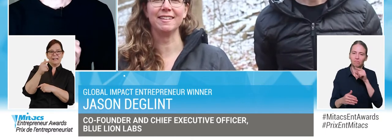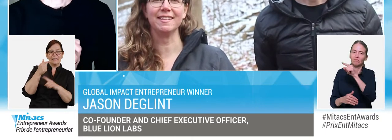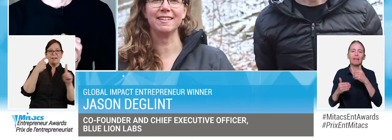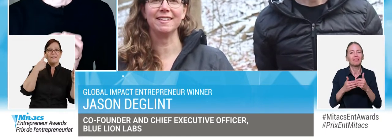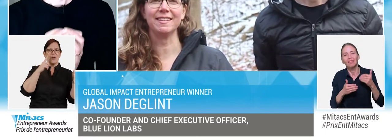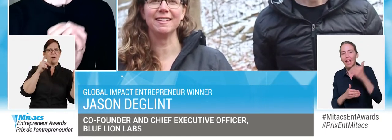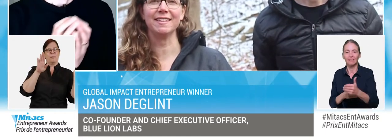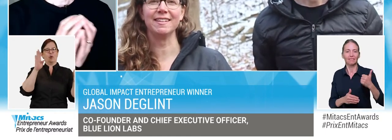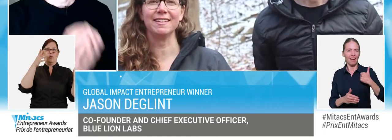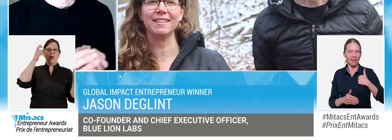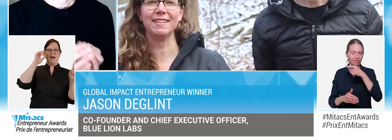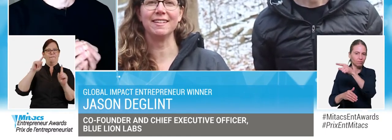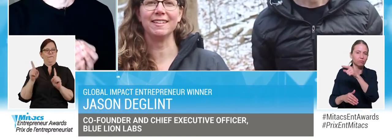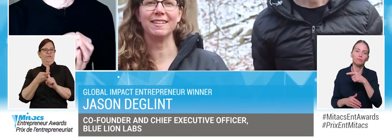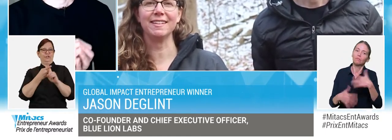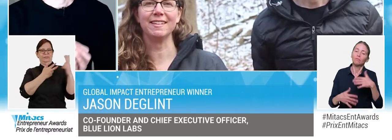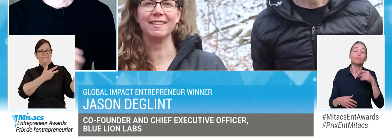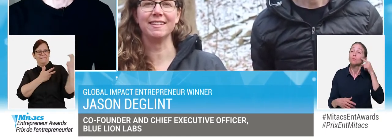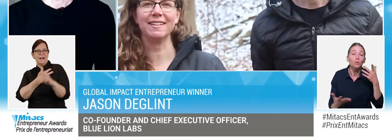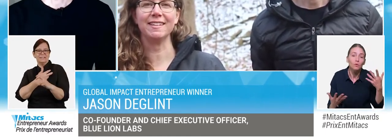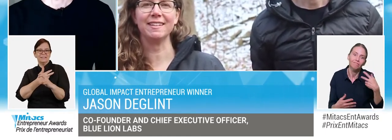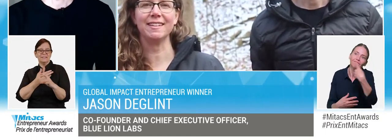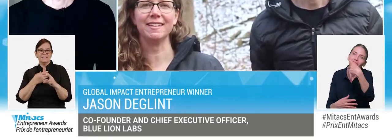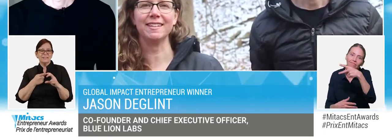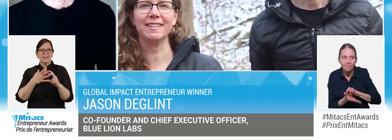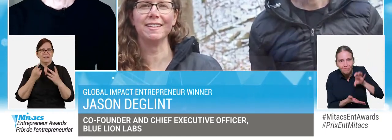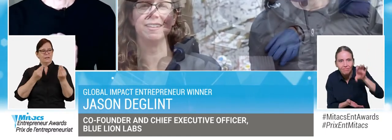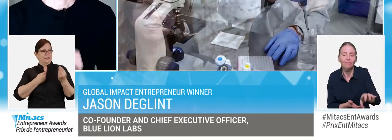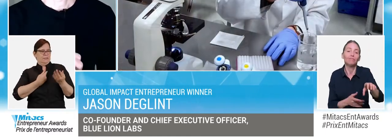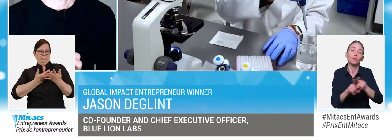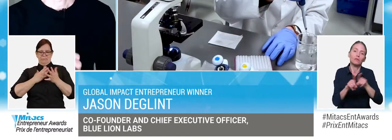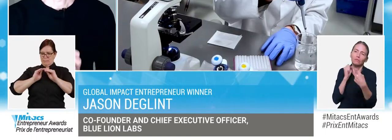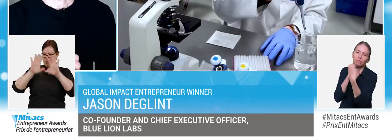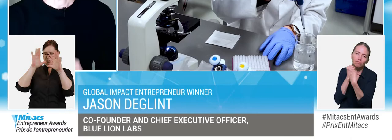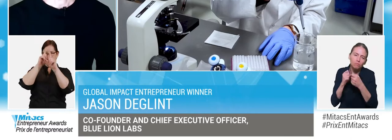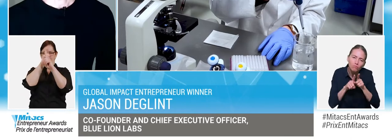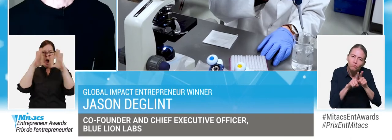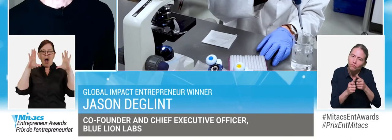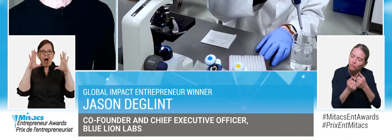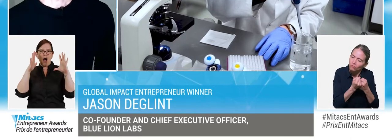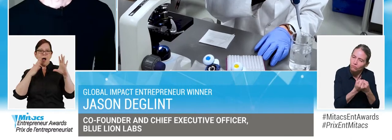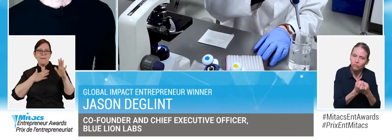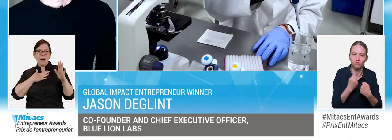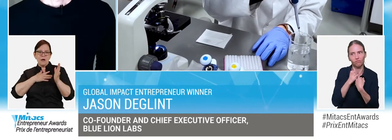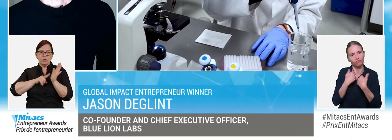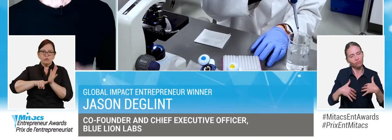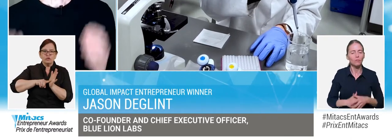of Waterloo, specifically Velocity and WattSolve. I also want to thank the Accelerator Center. Within